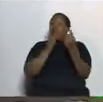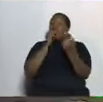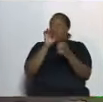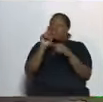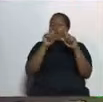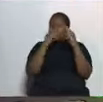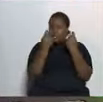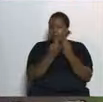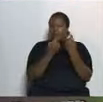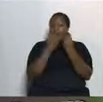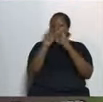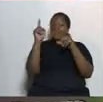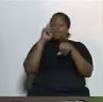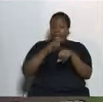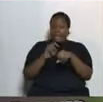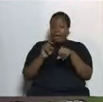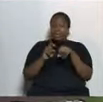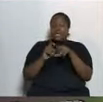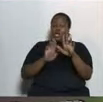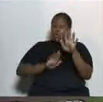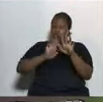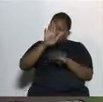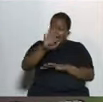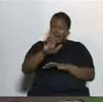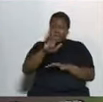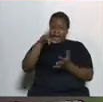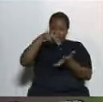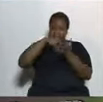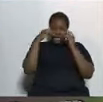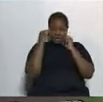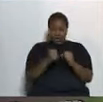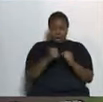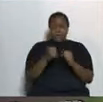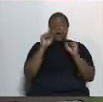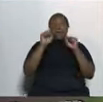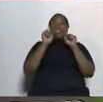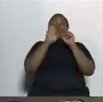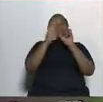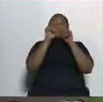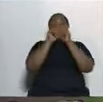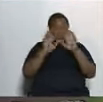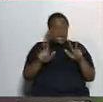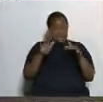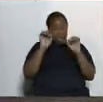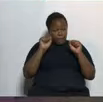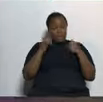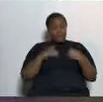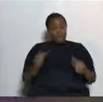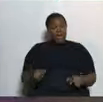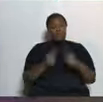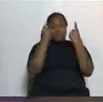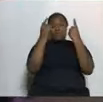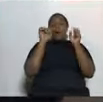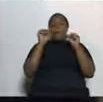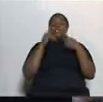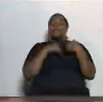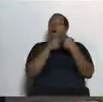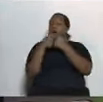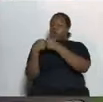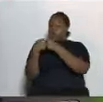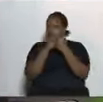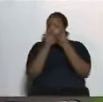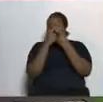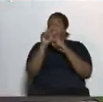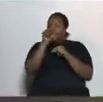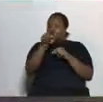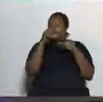you step out for Christ and he blesses your life. There may be tribulations, there may be challenges, but you will have